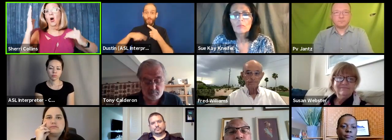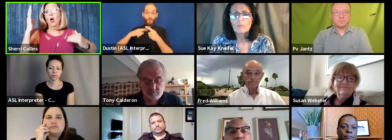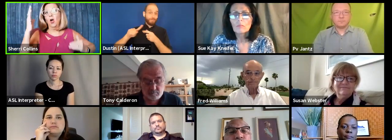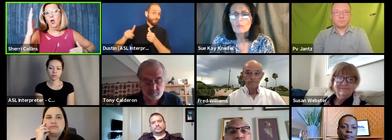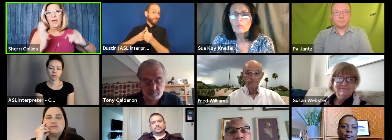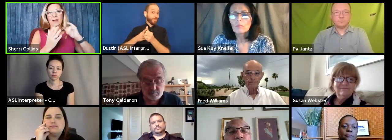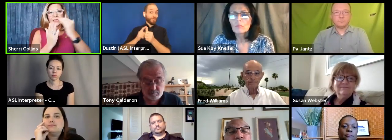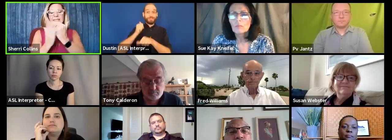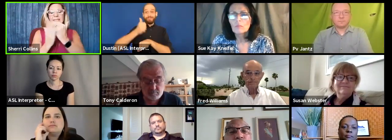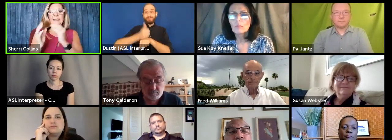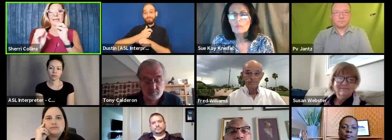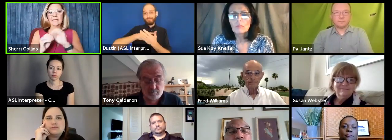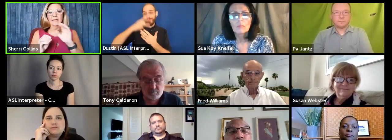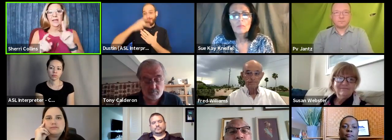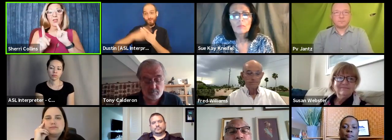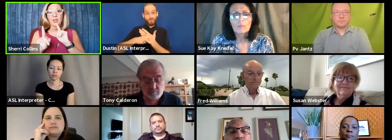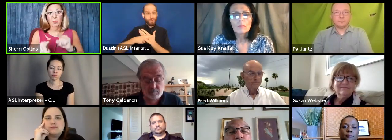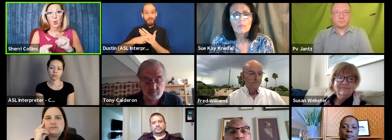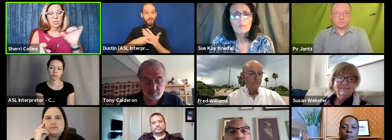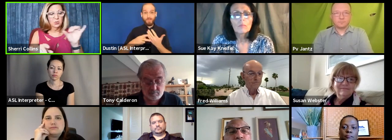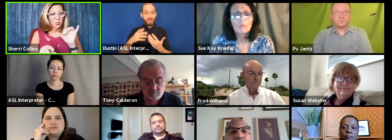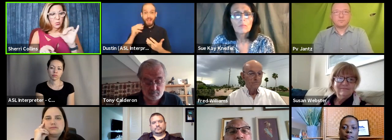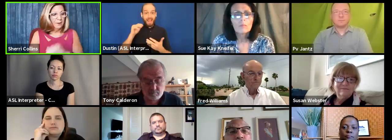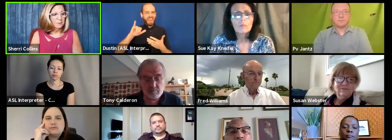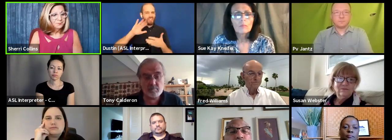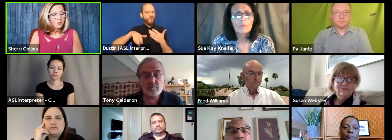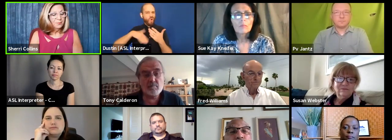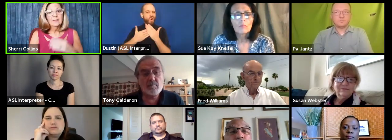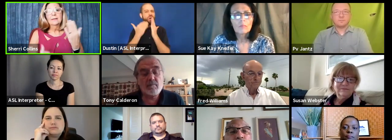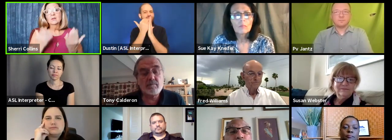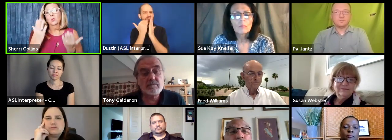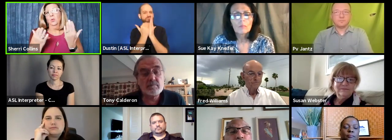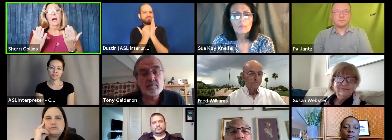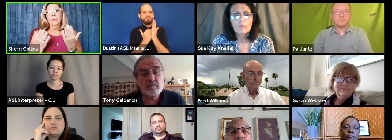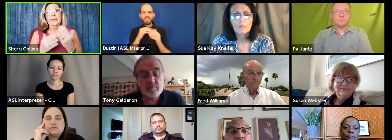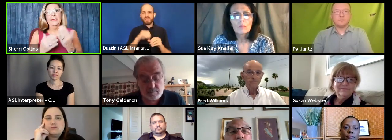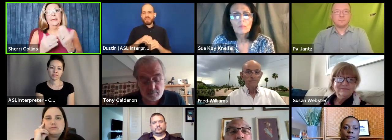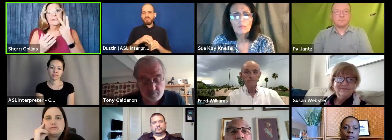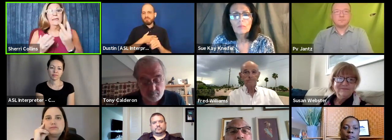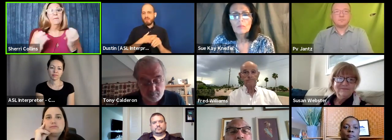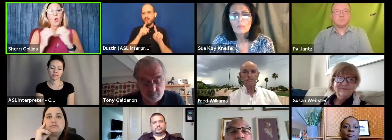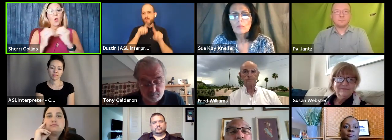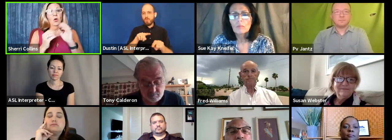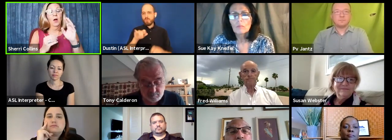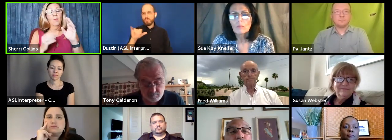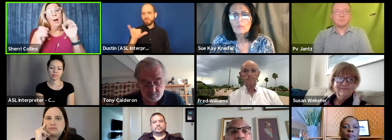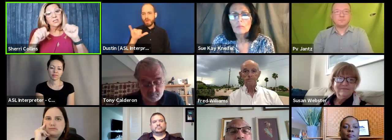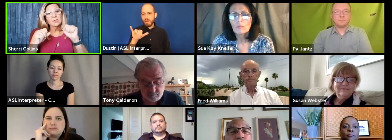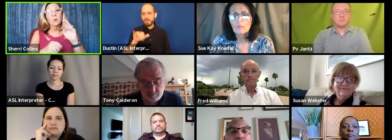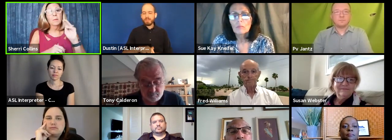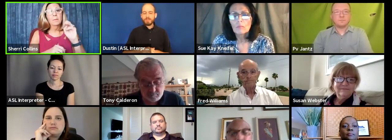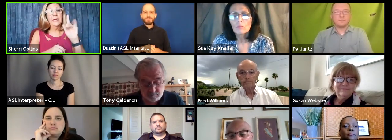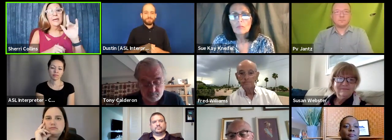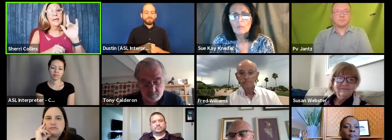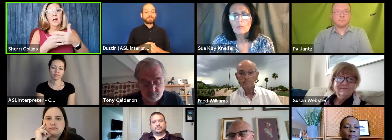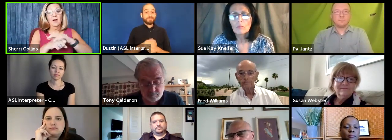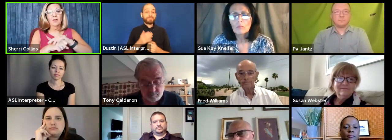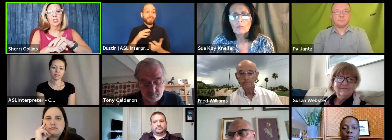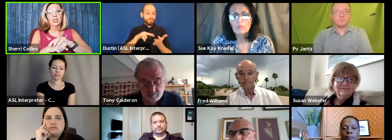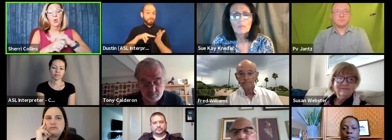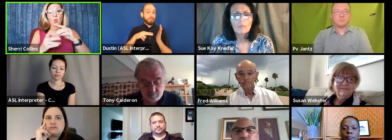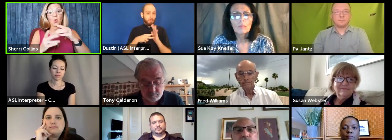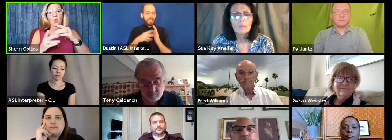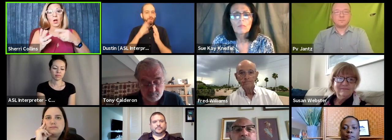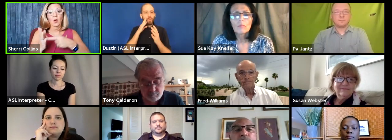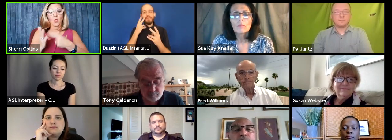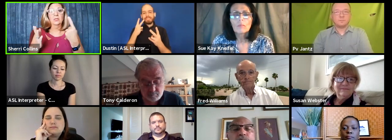that's all that listed in the report as well. So we'll probably see more possible media